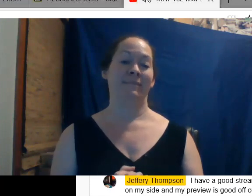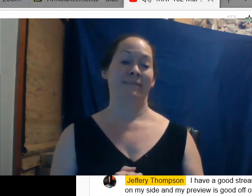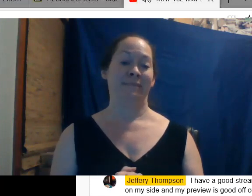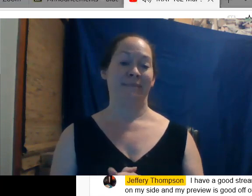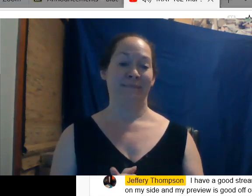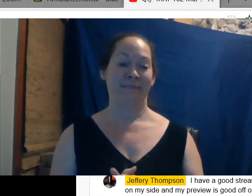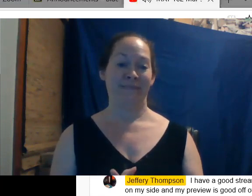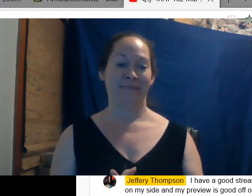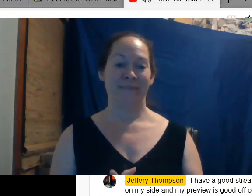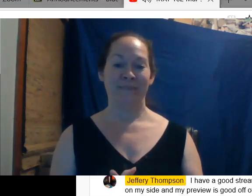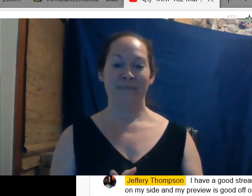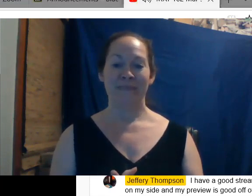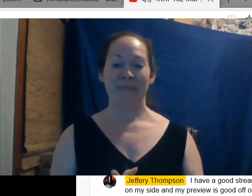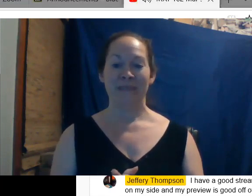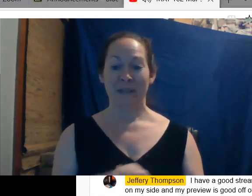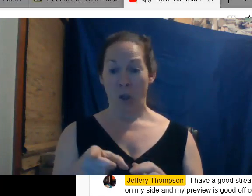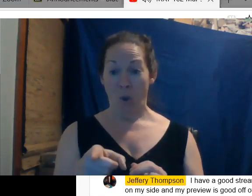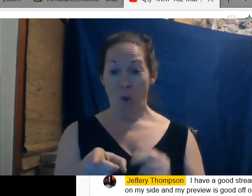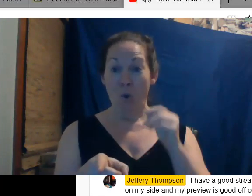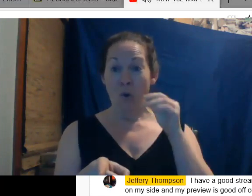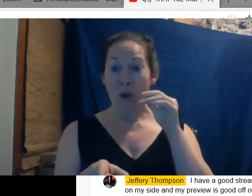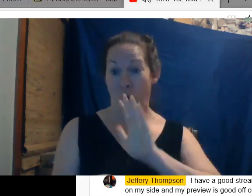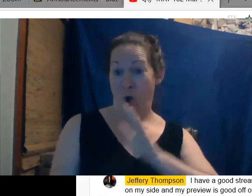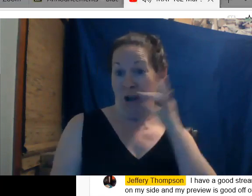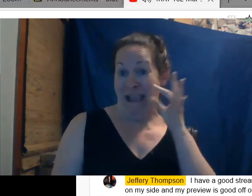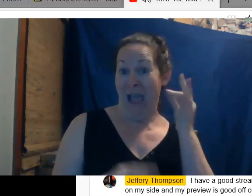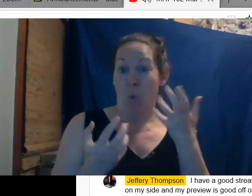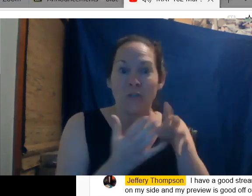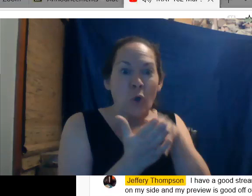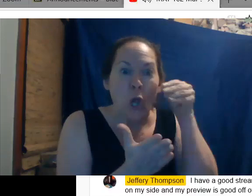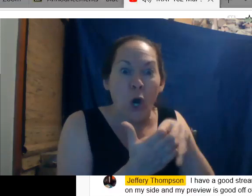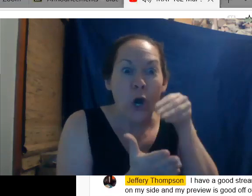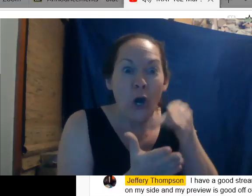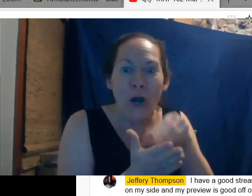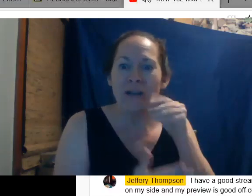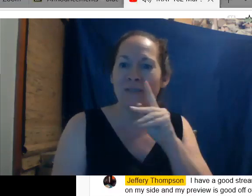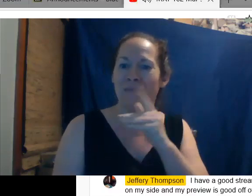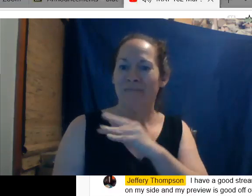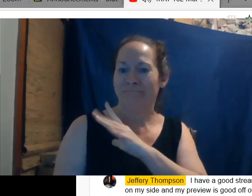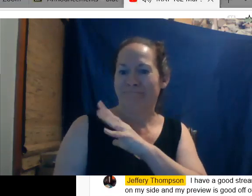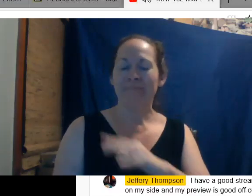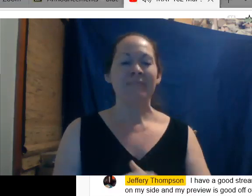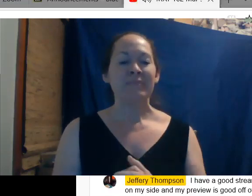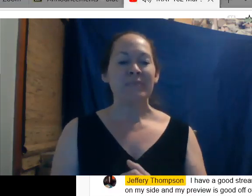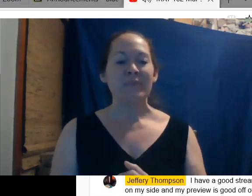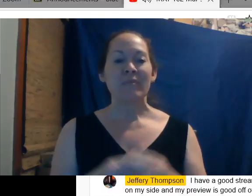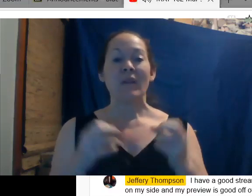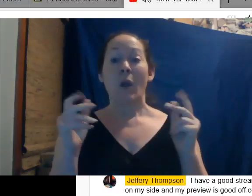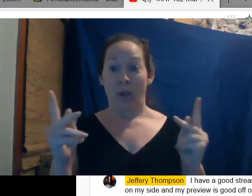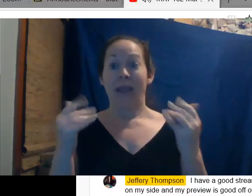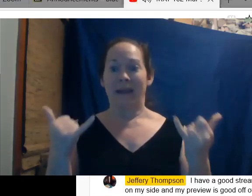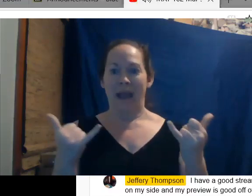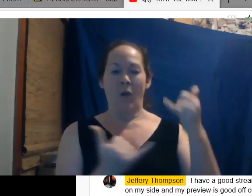Yes, cats do want to learn too. I think they learn better than us. All right, so I have done my first step here. I looked at my leading